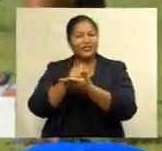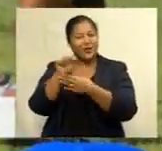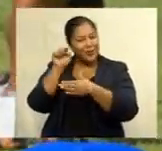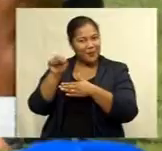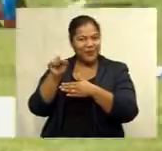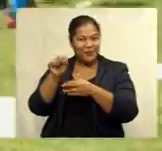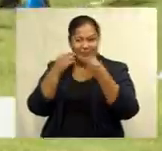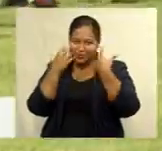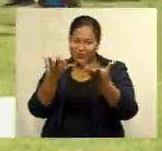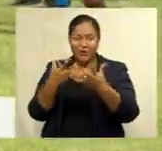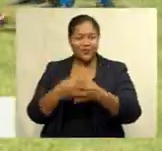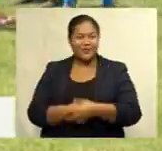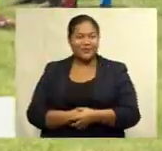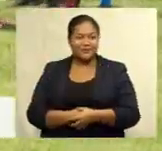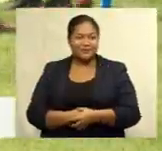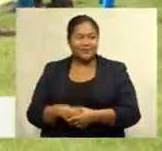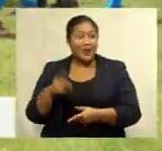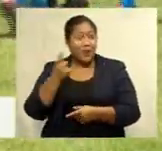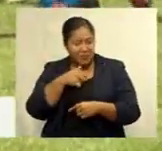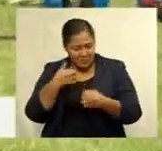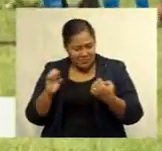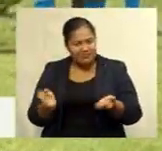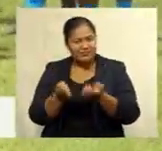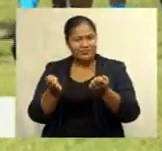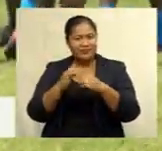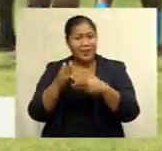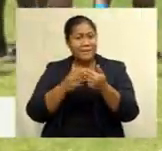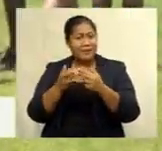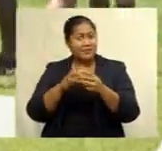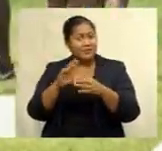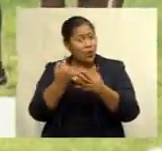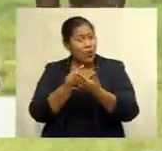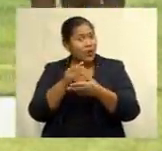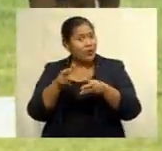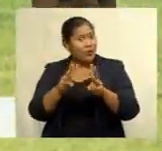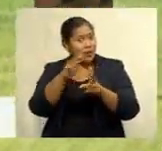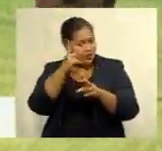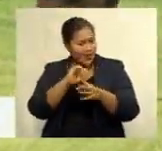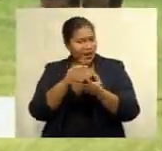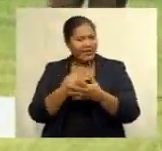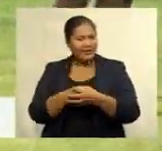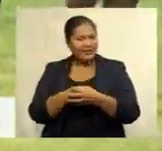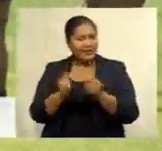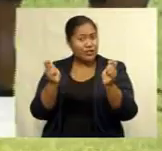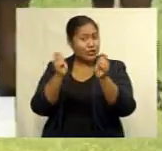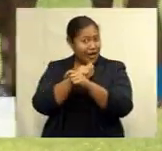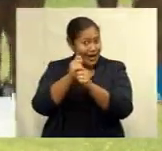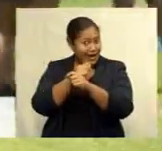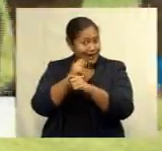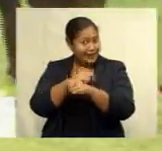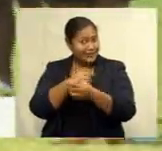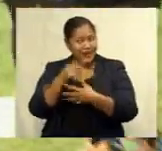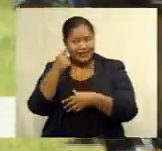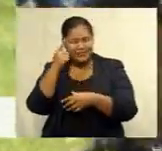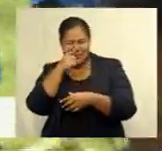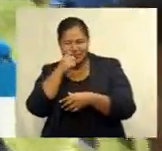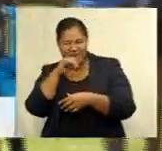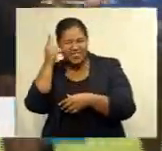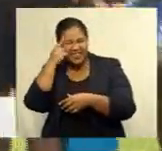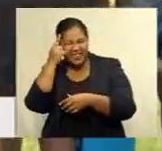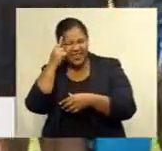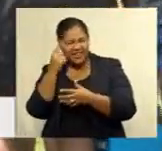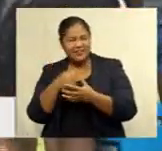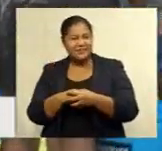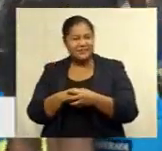have emphasized as a management is that the only way we can convert the receptive